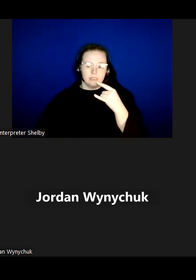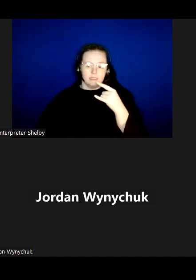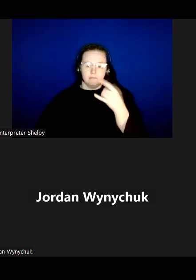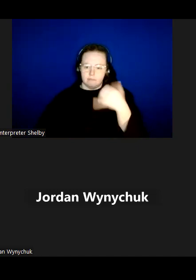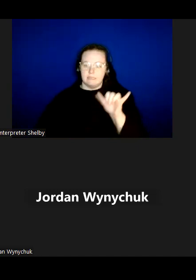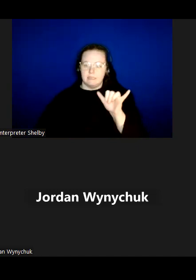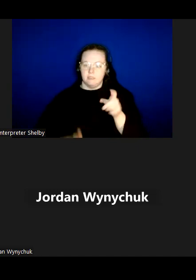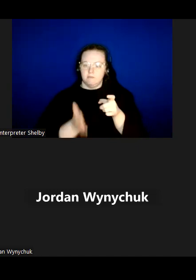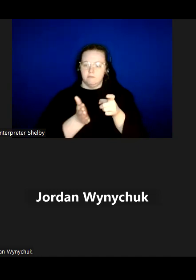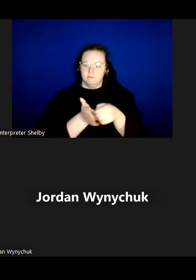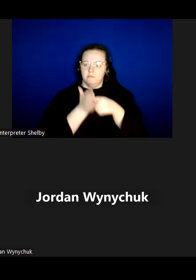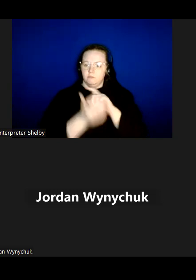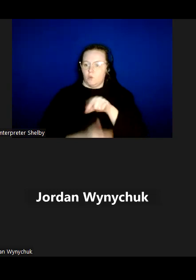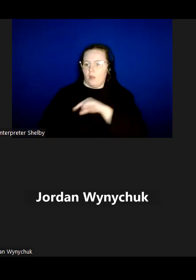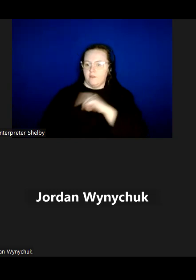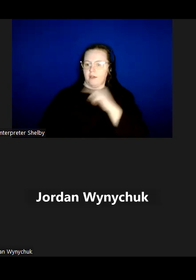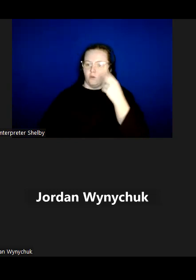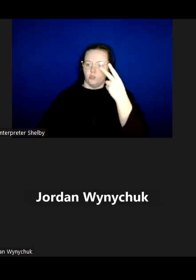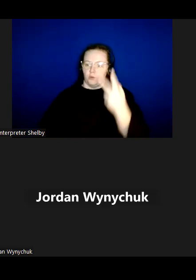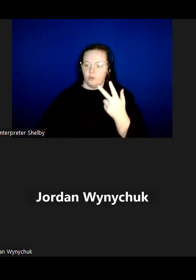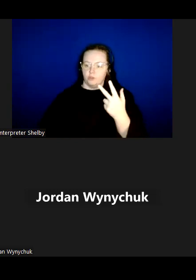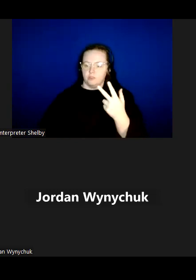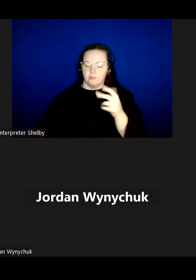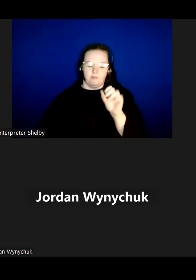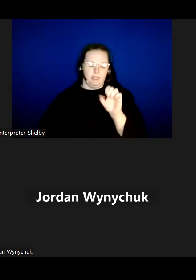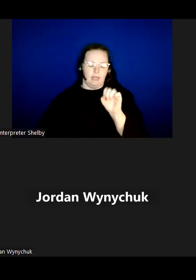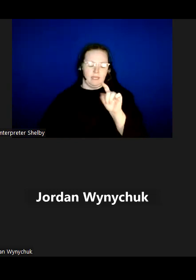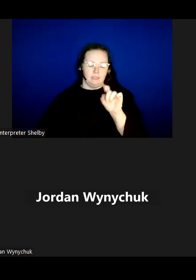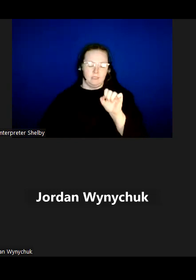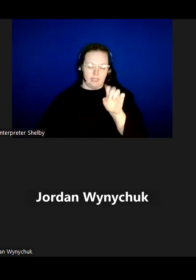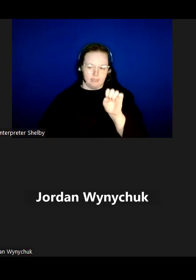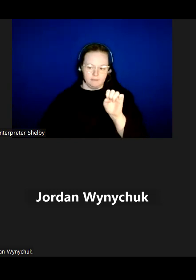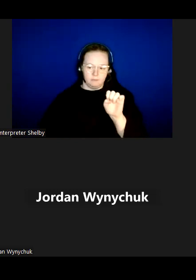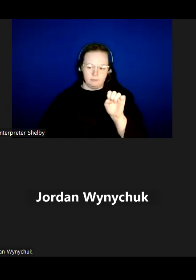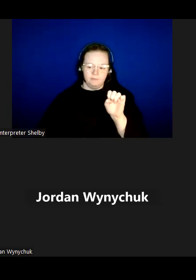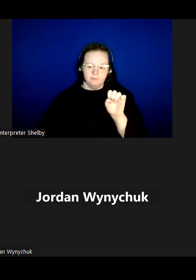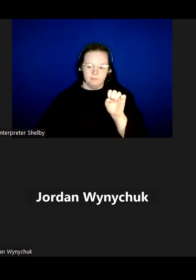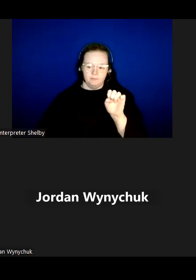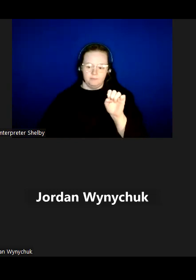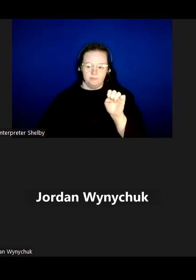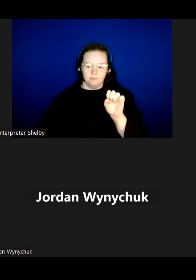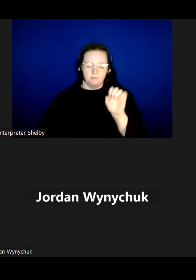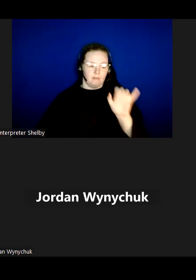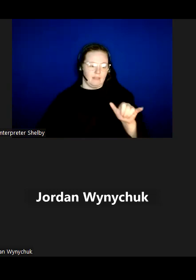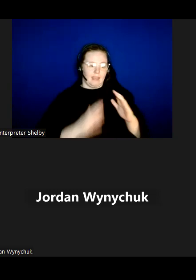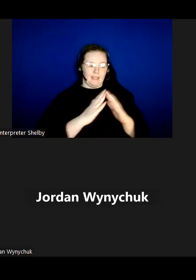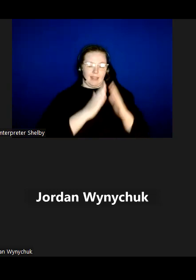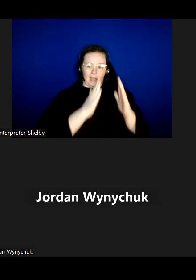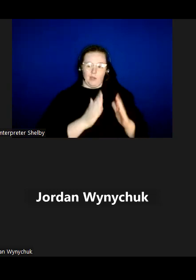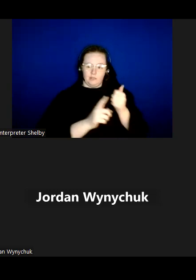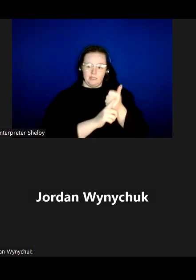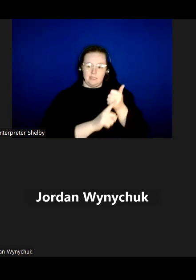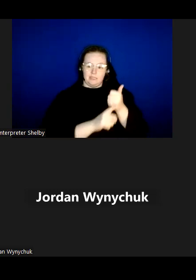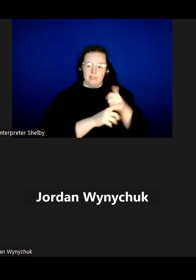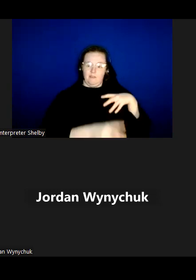of the estate. Okay, the matrimonial home is not considered part of